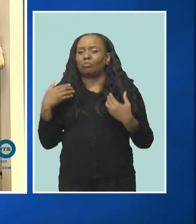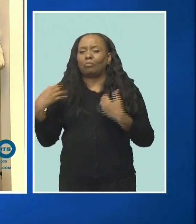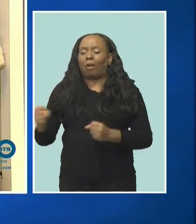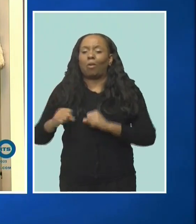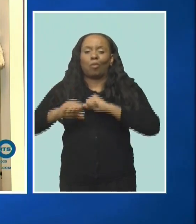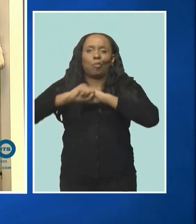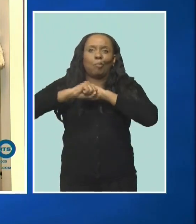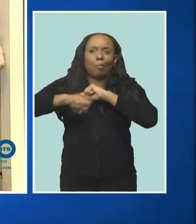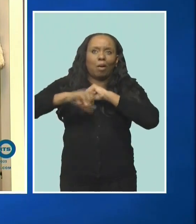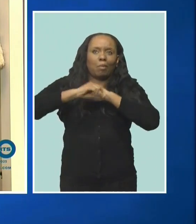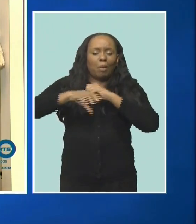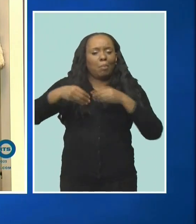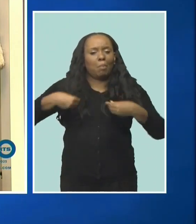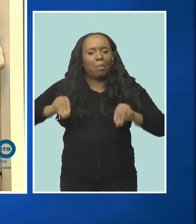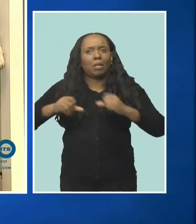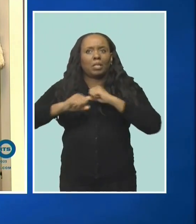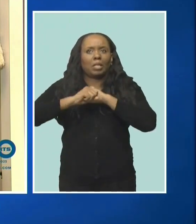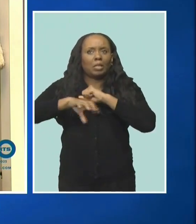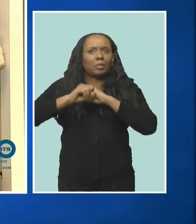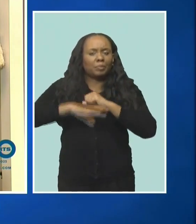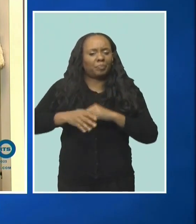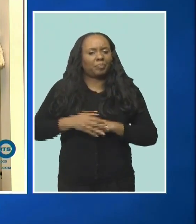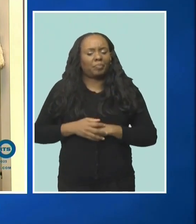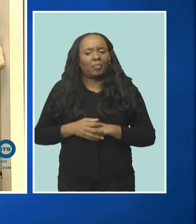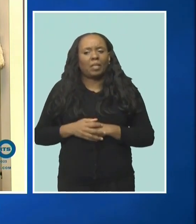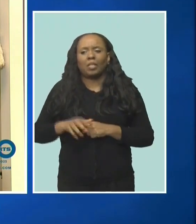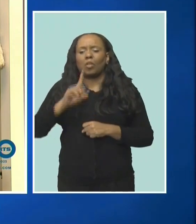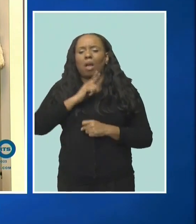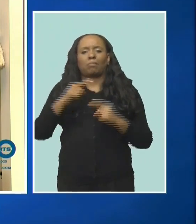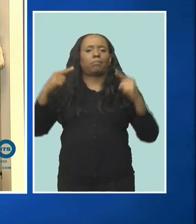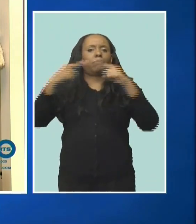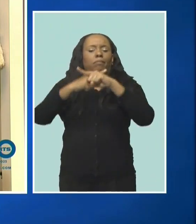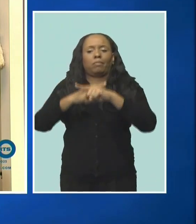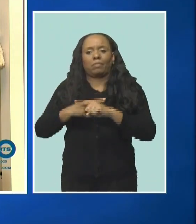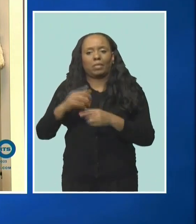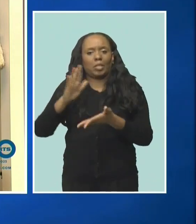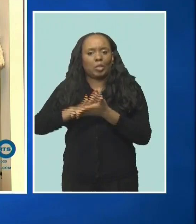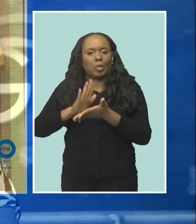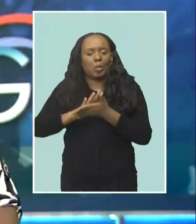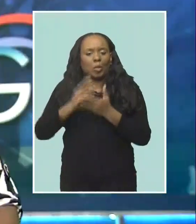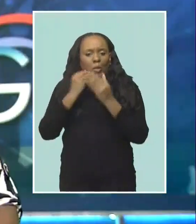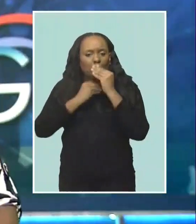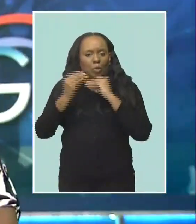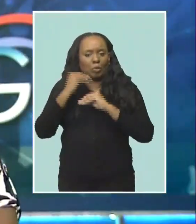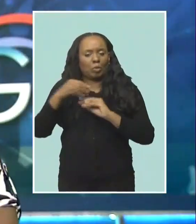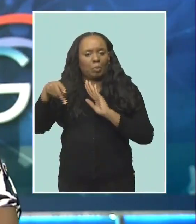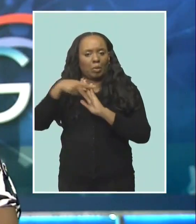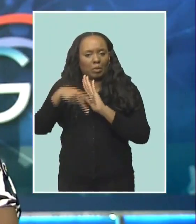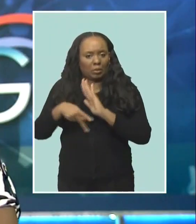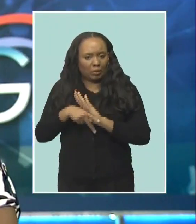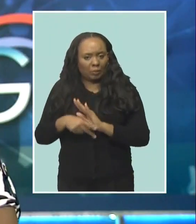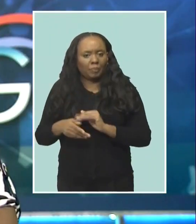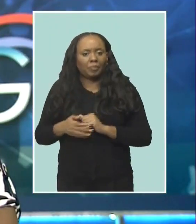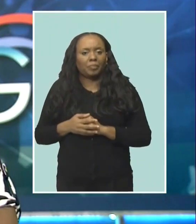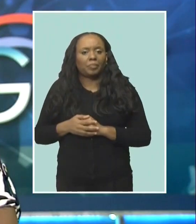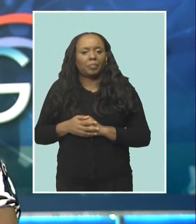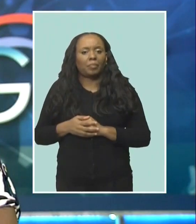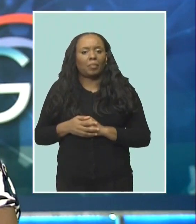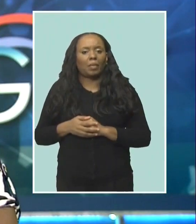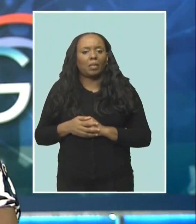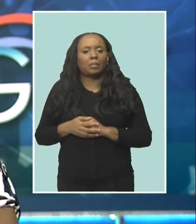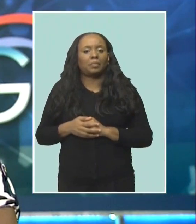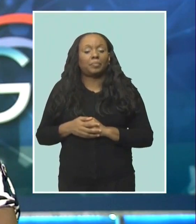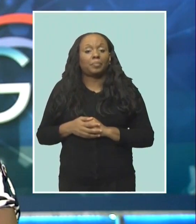which still now then undermine and counteract the school nutrition policy. Now, Ms. Foster reminded parents